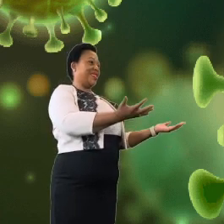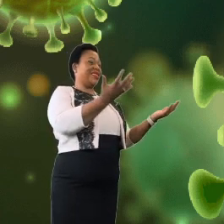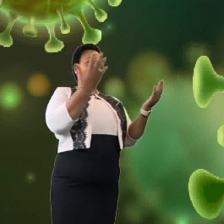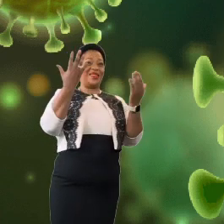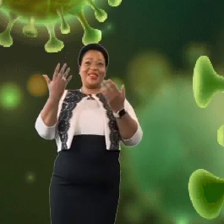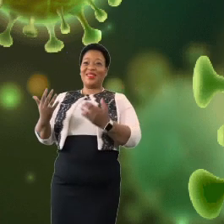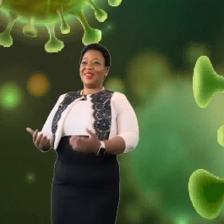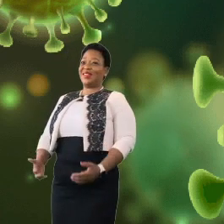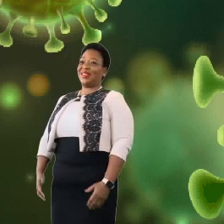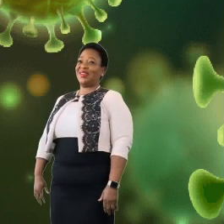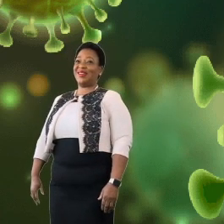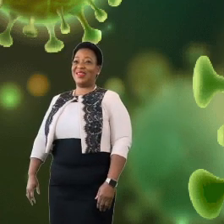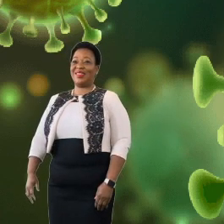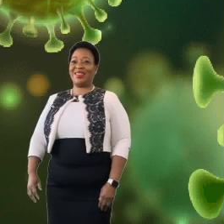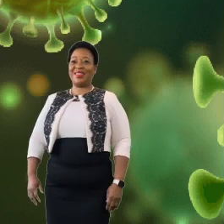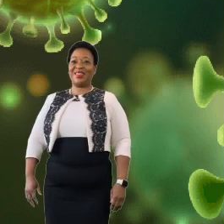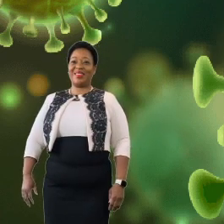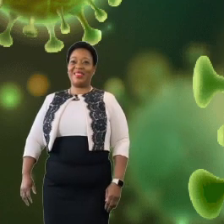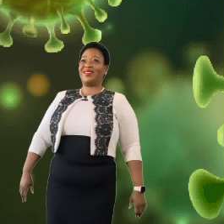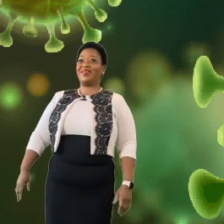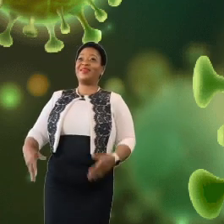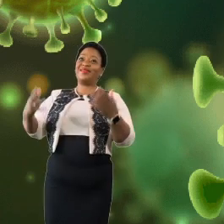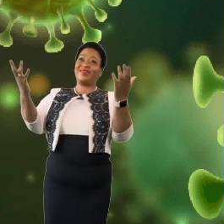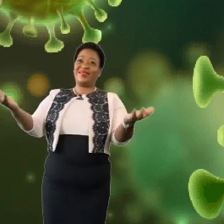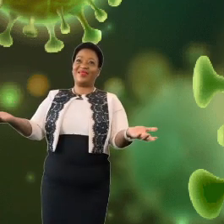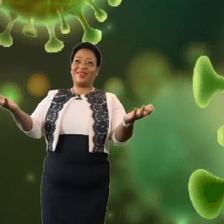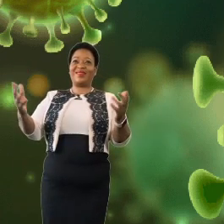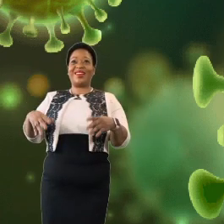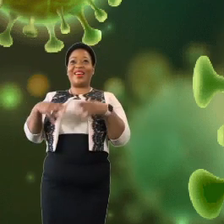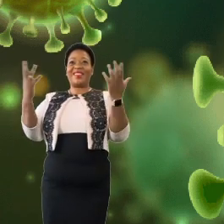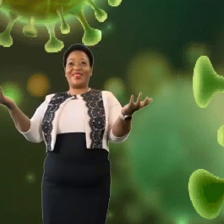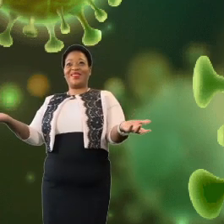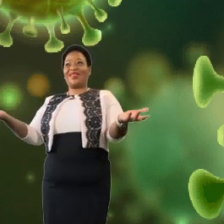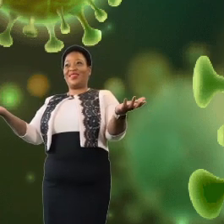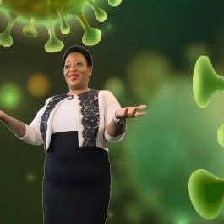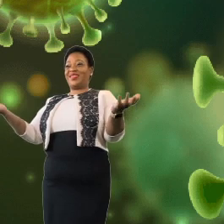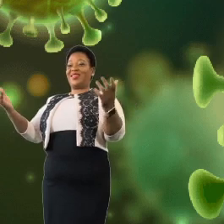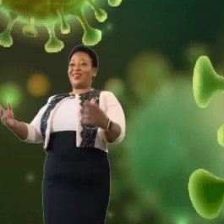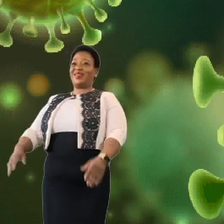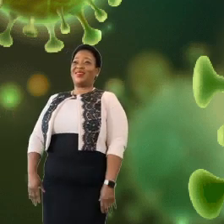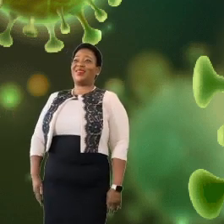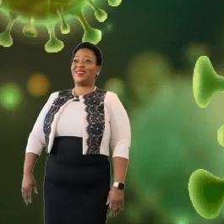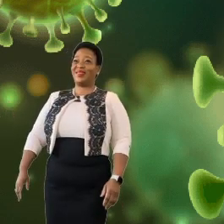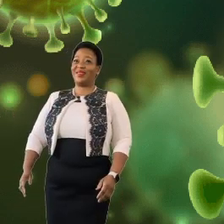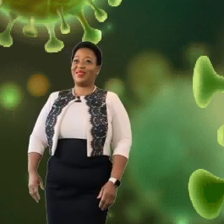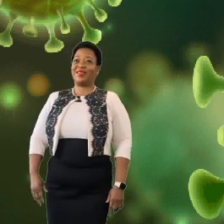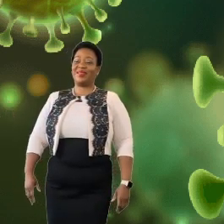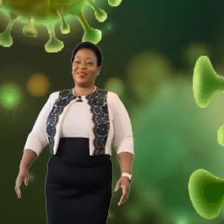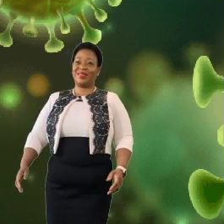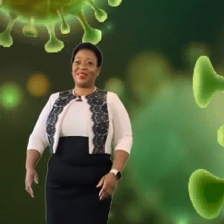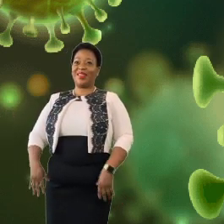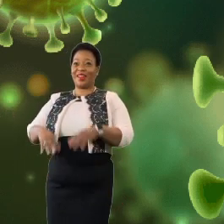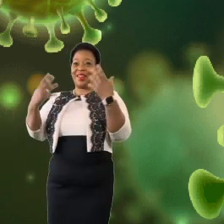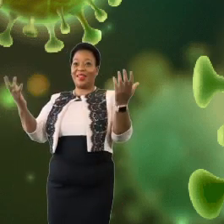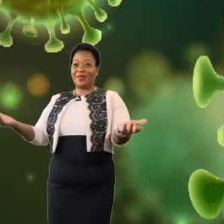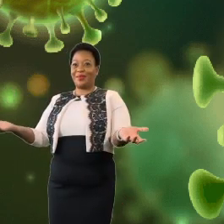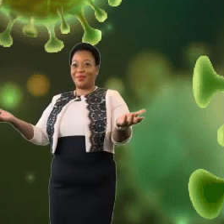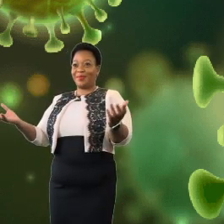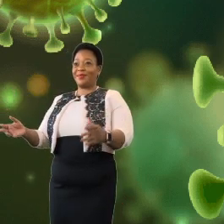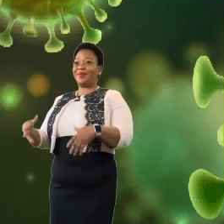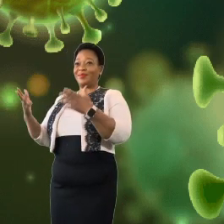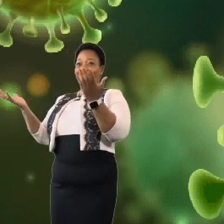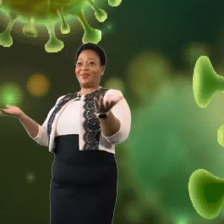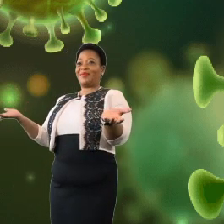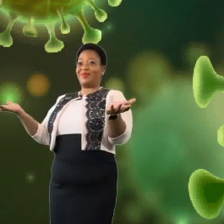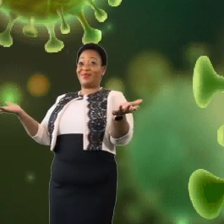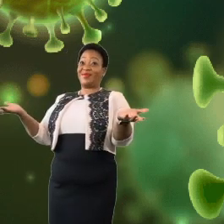administrative inefficiencies or regulatory processing delays. We've got to provide a platform where project owners,